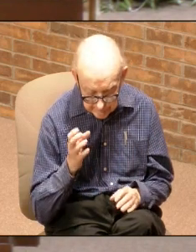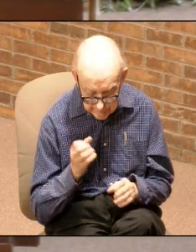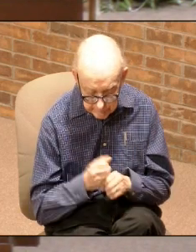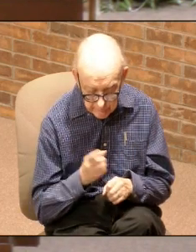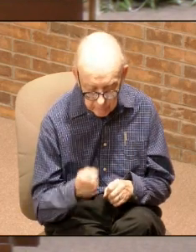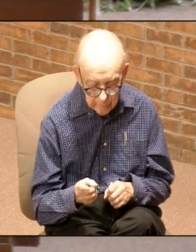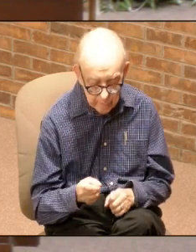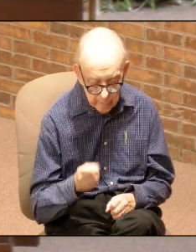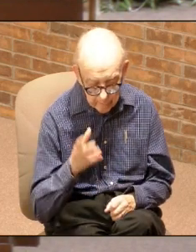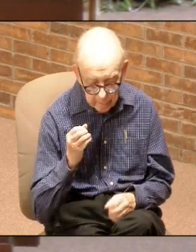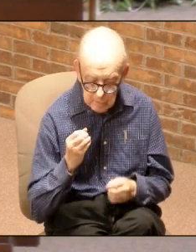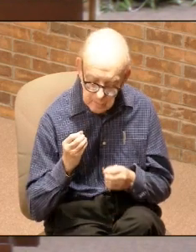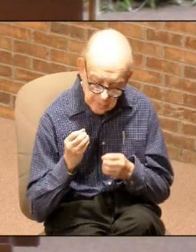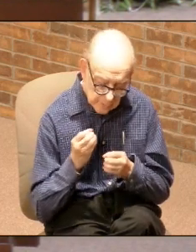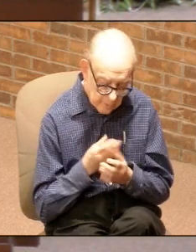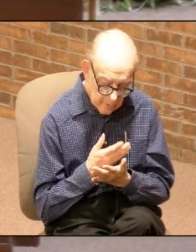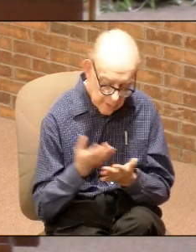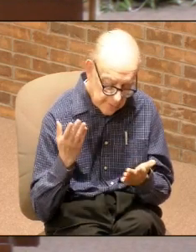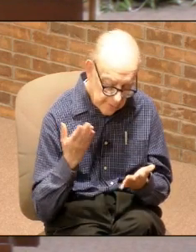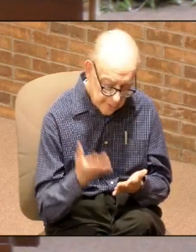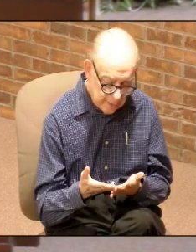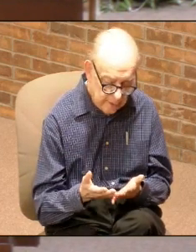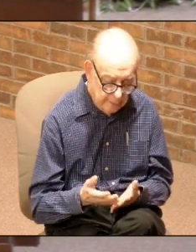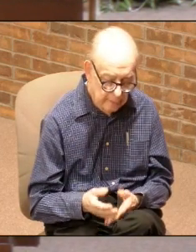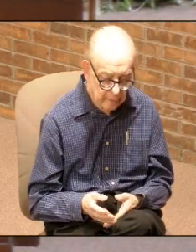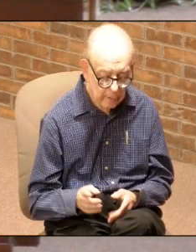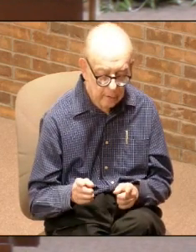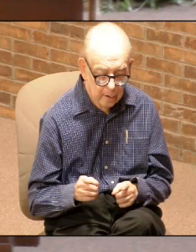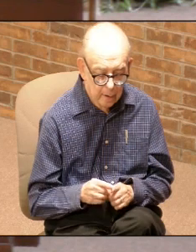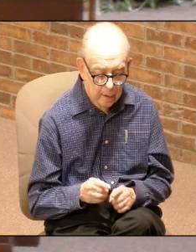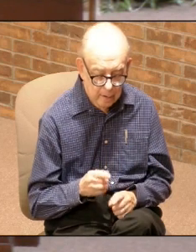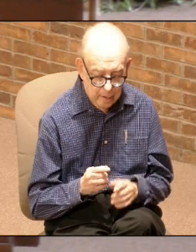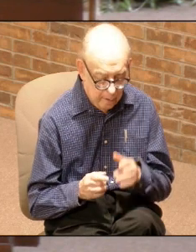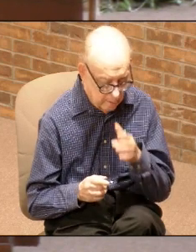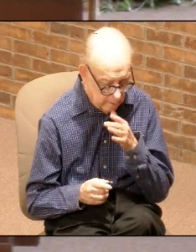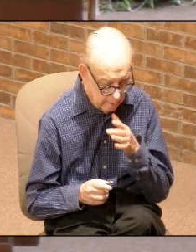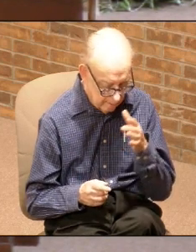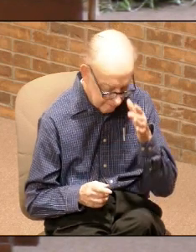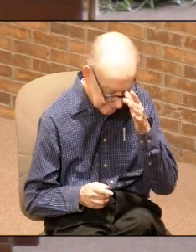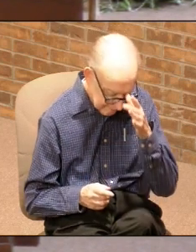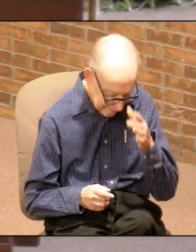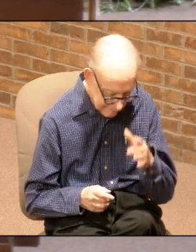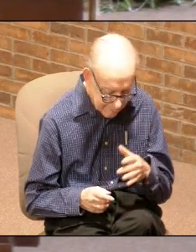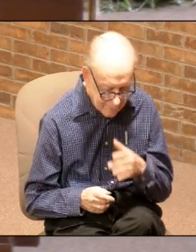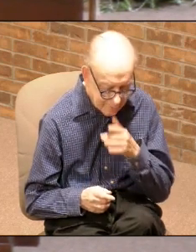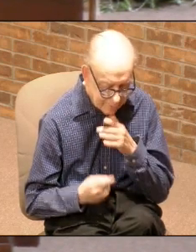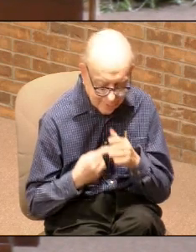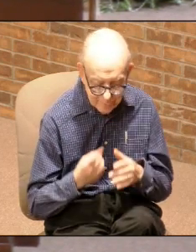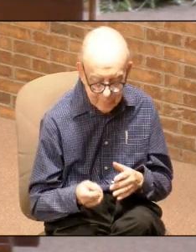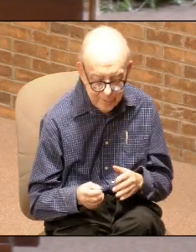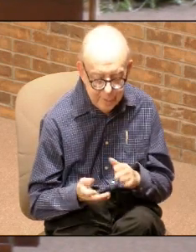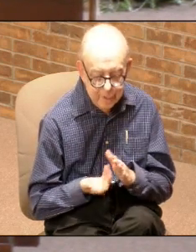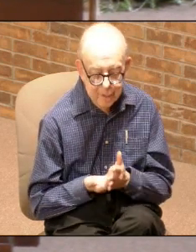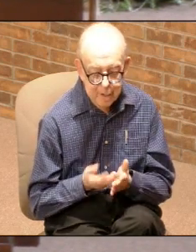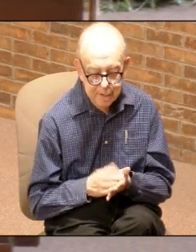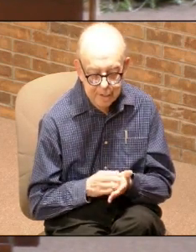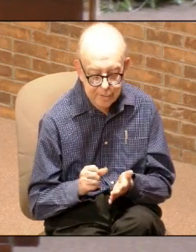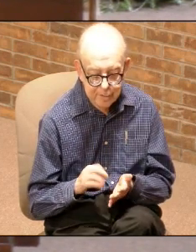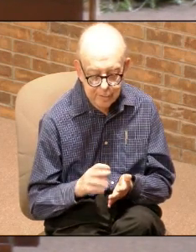He will throw everything, as my mom would say, everything in the kitchen sink.